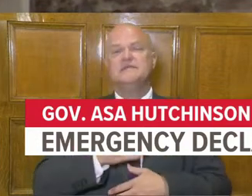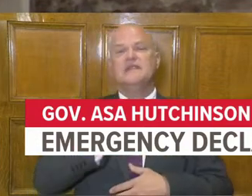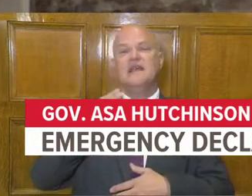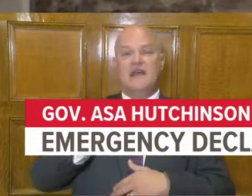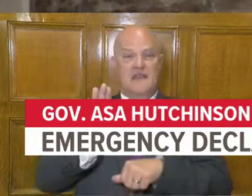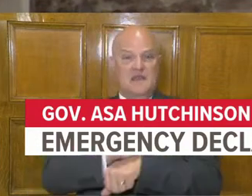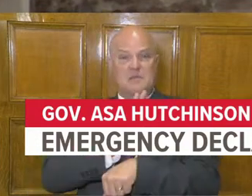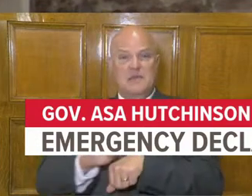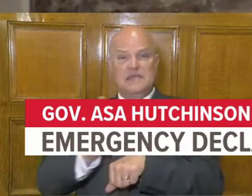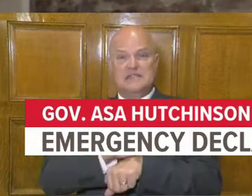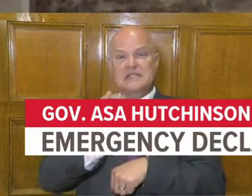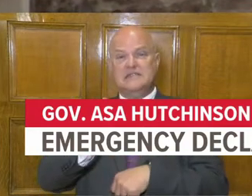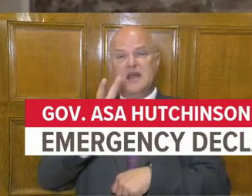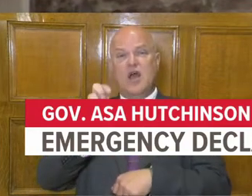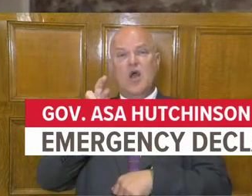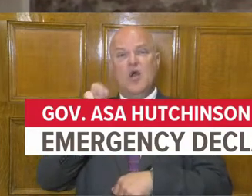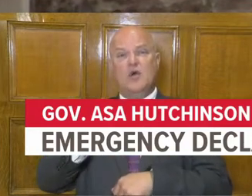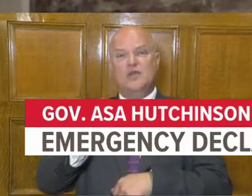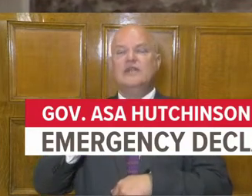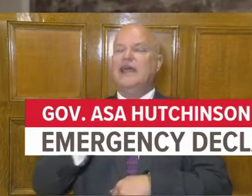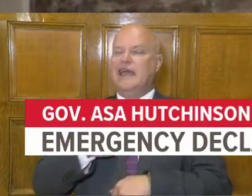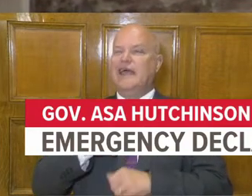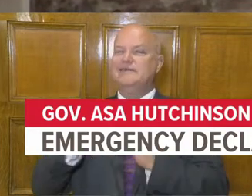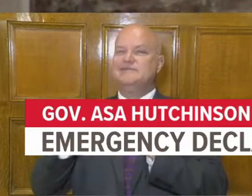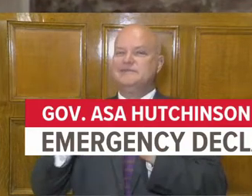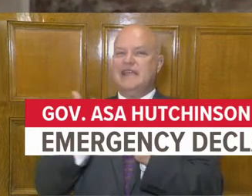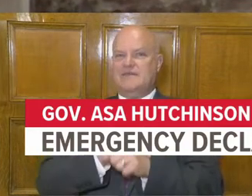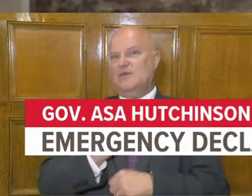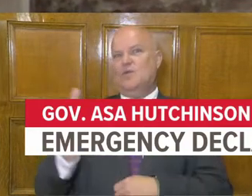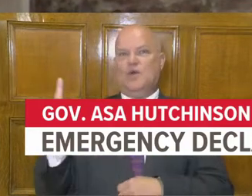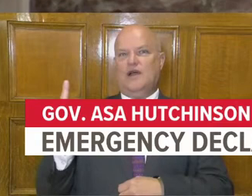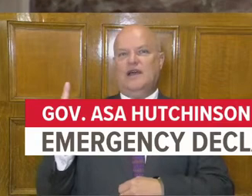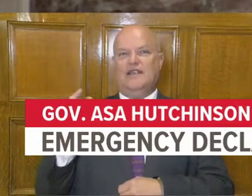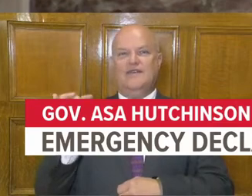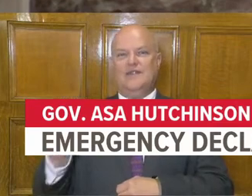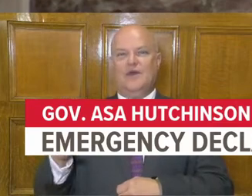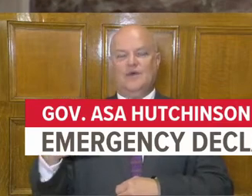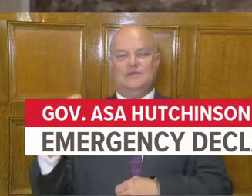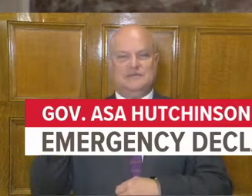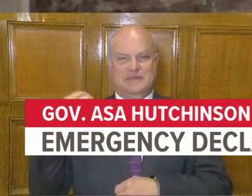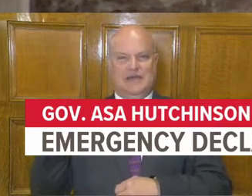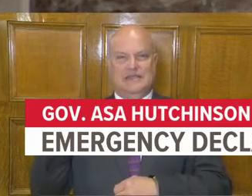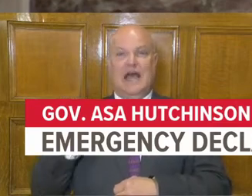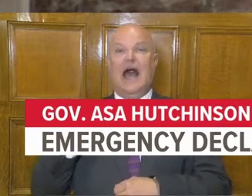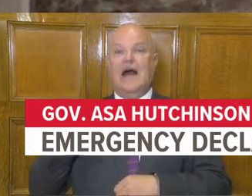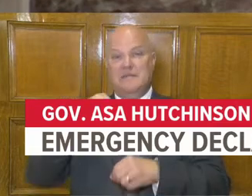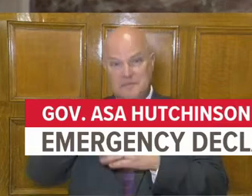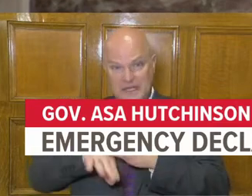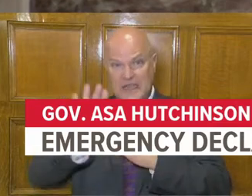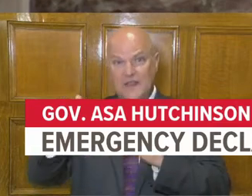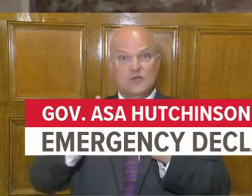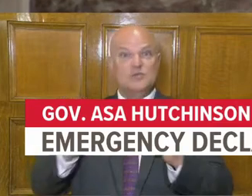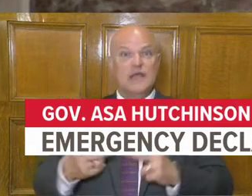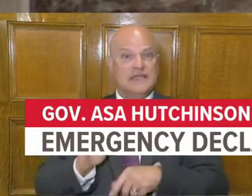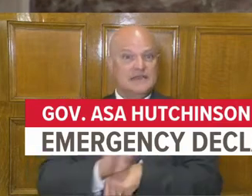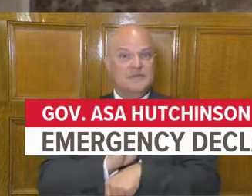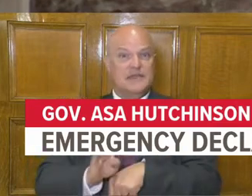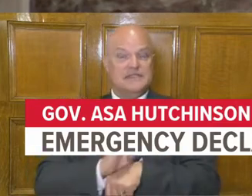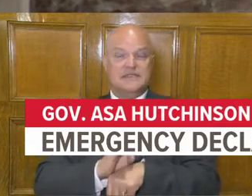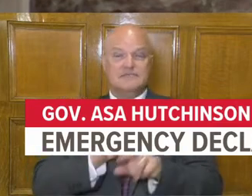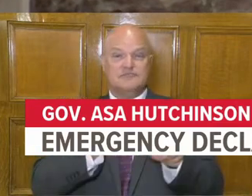The business owners, and I identify with each one of those employers. I've been in many of those places of